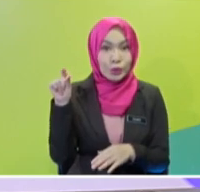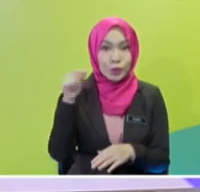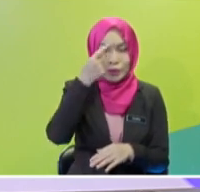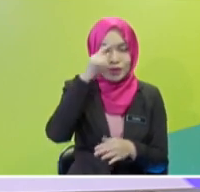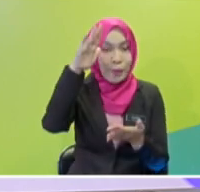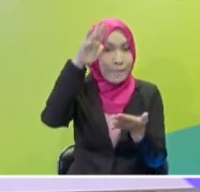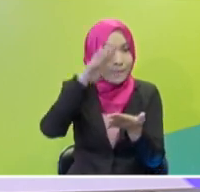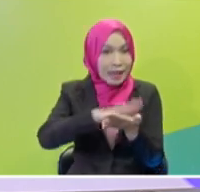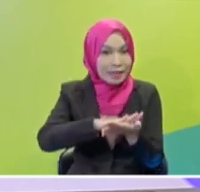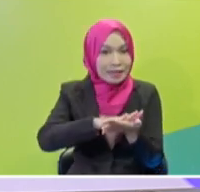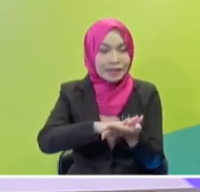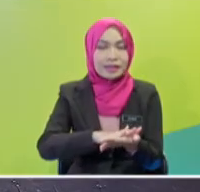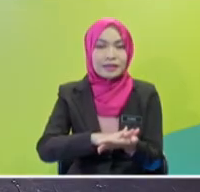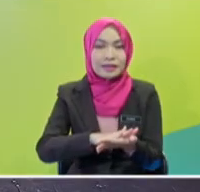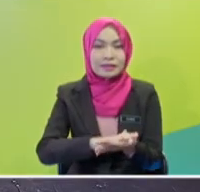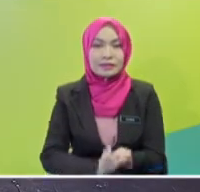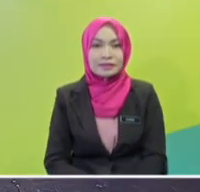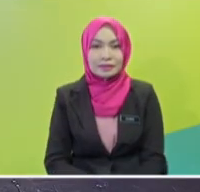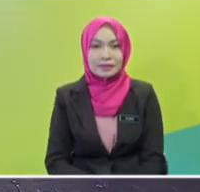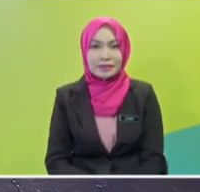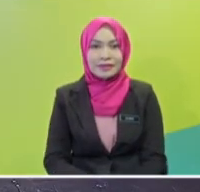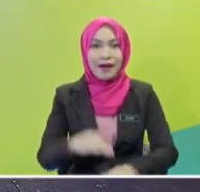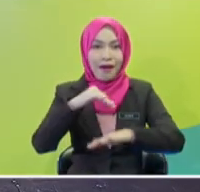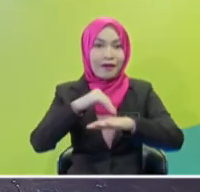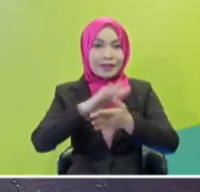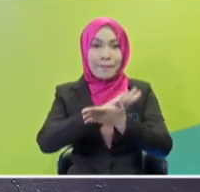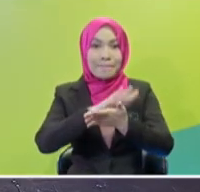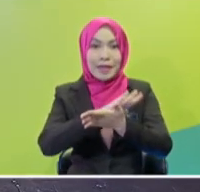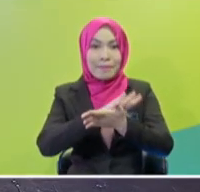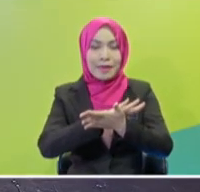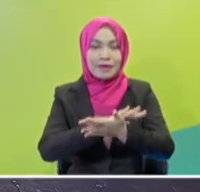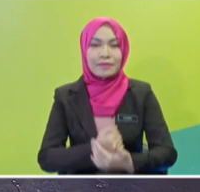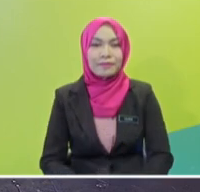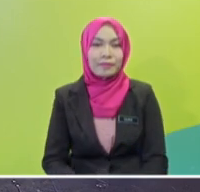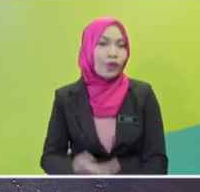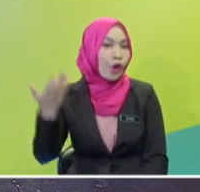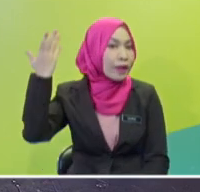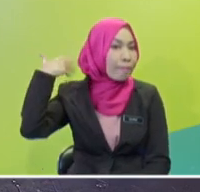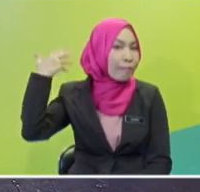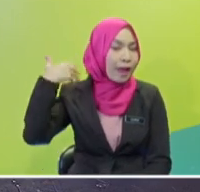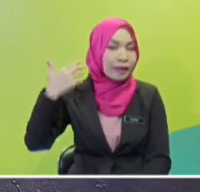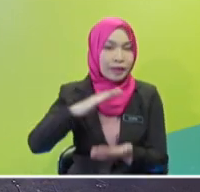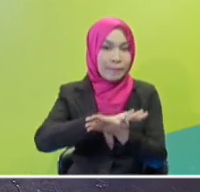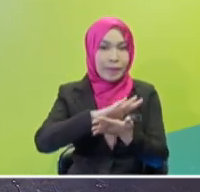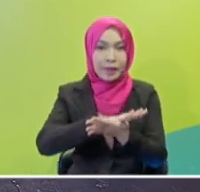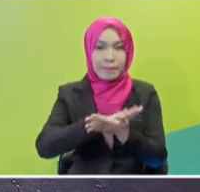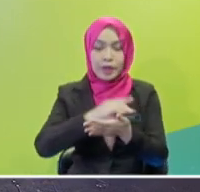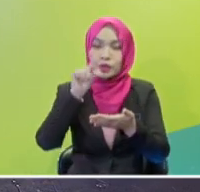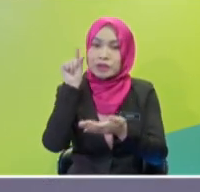Okay. So on the back part of the dress, yeah? Yeah. So let me just see. We can just put it all